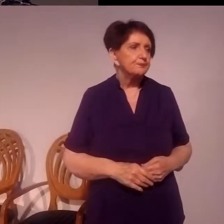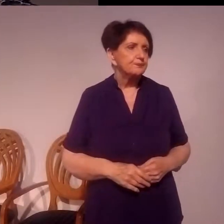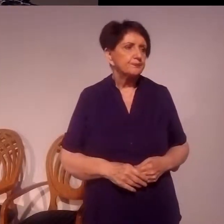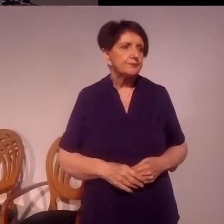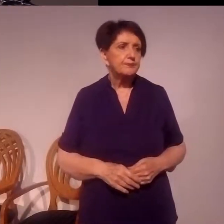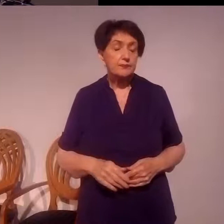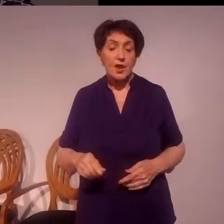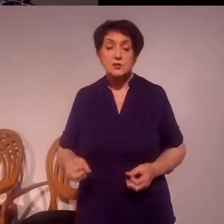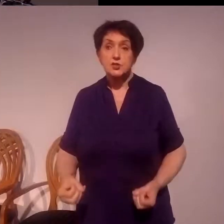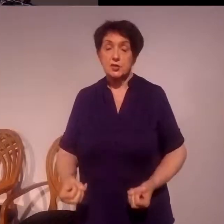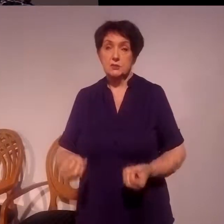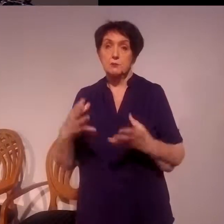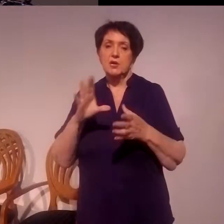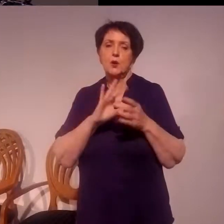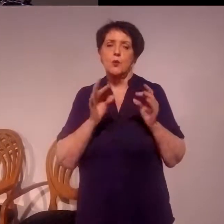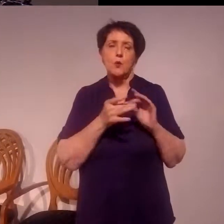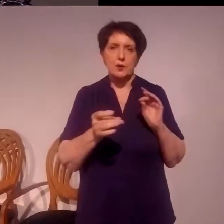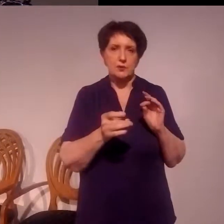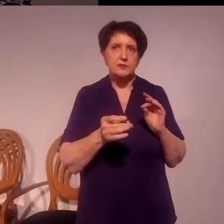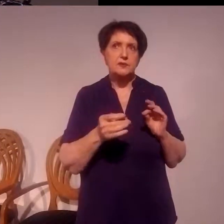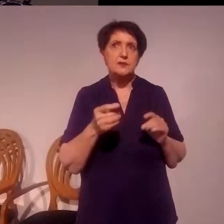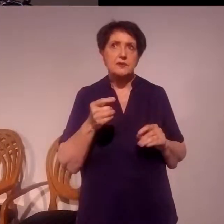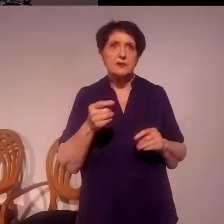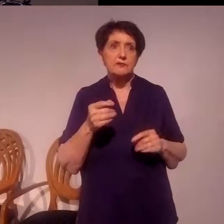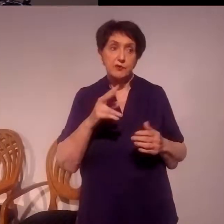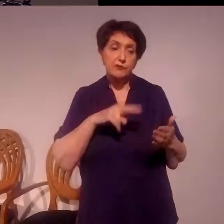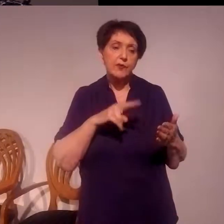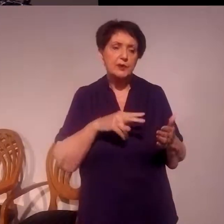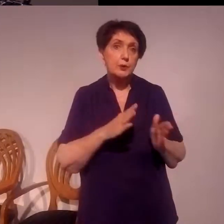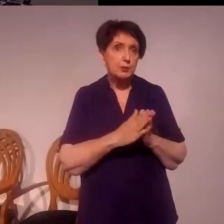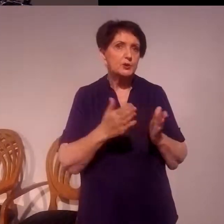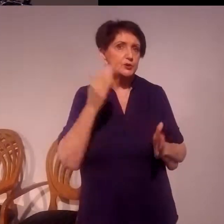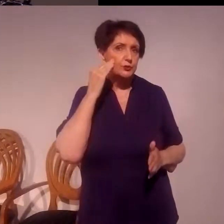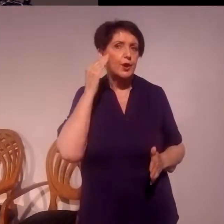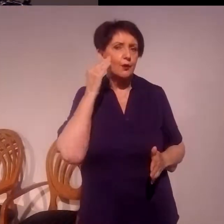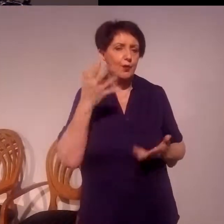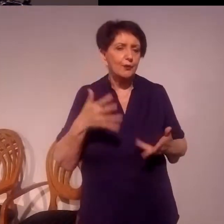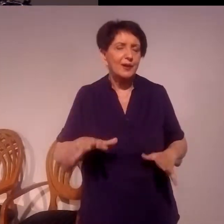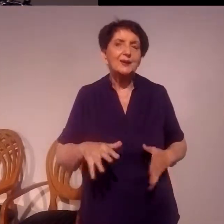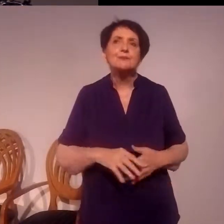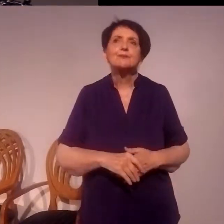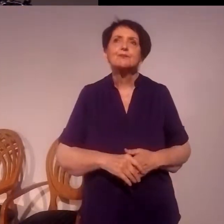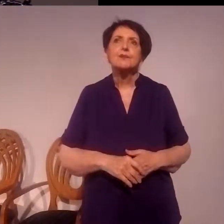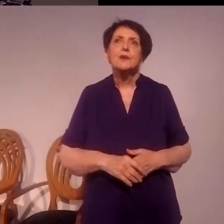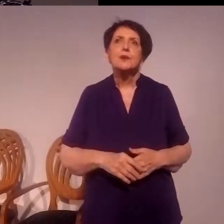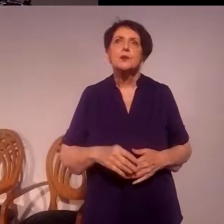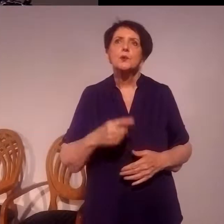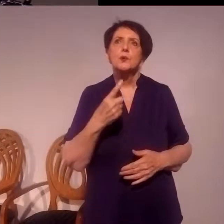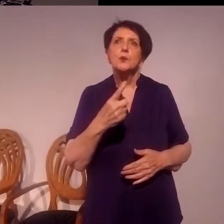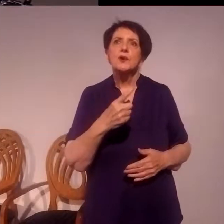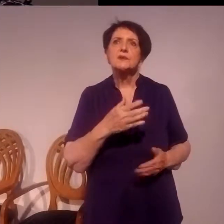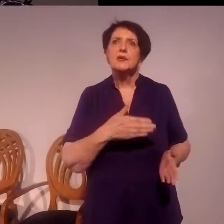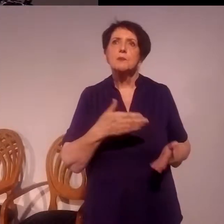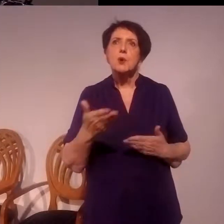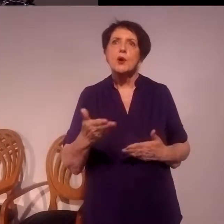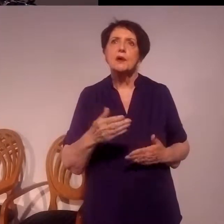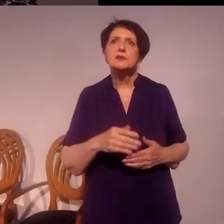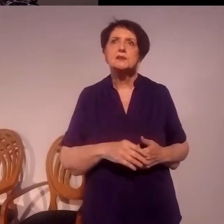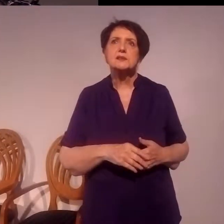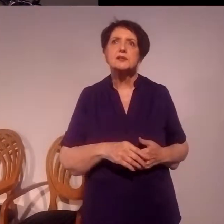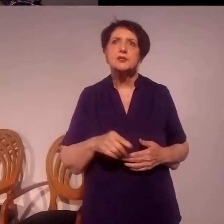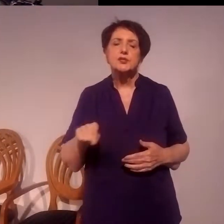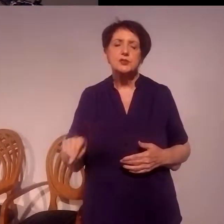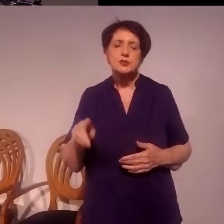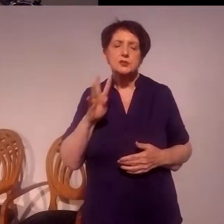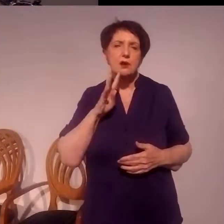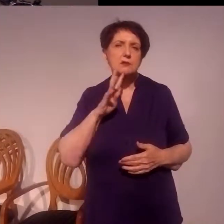She has many, many quotes, as you all know, if you've read any of her books. And the one that I brought forward I really love today is she talks